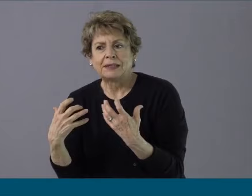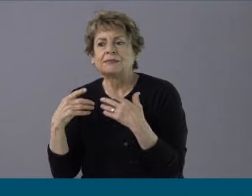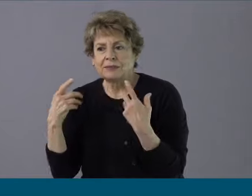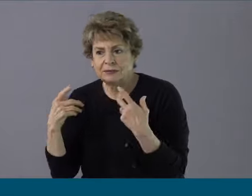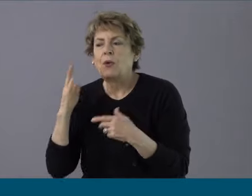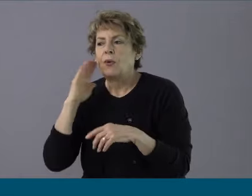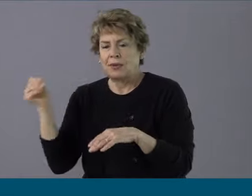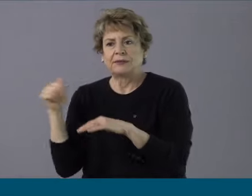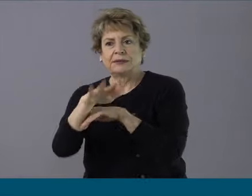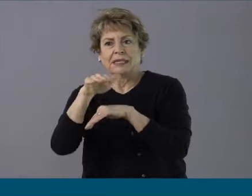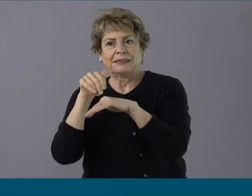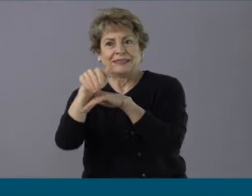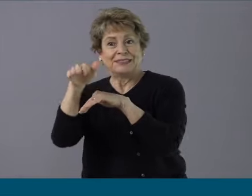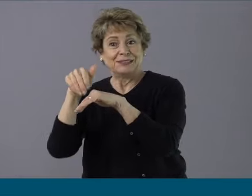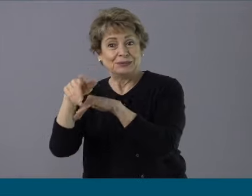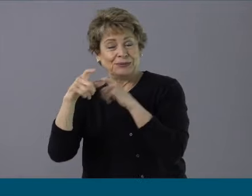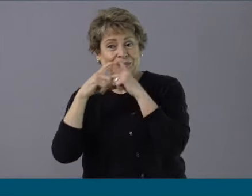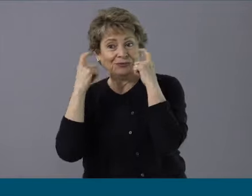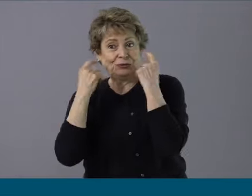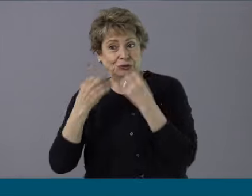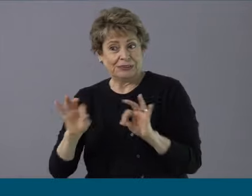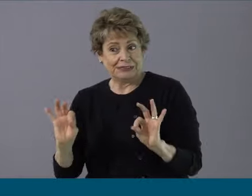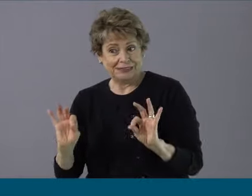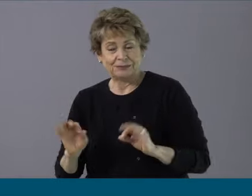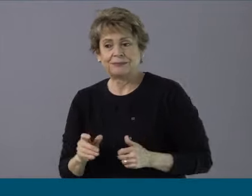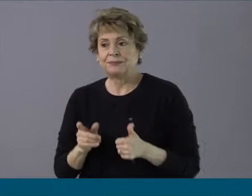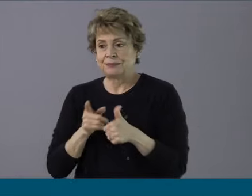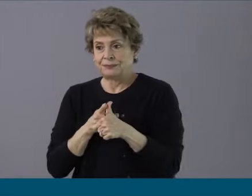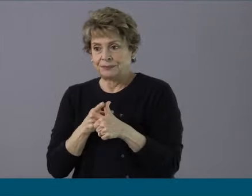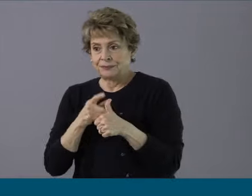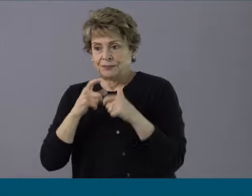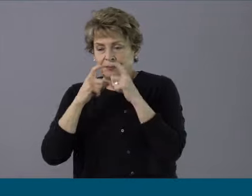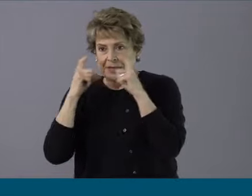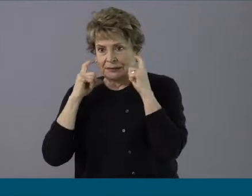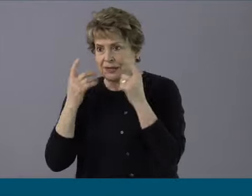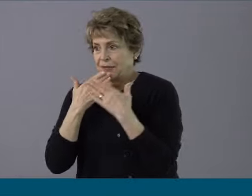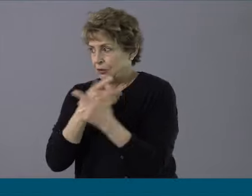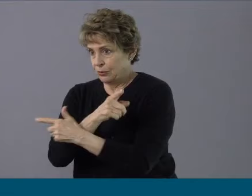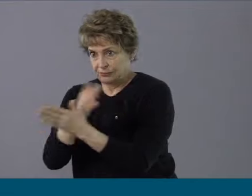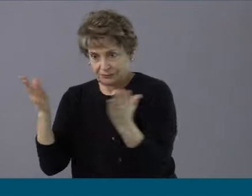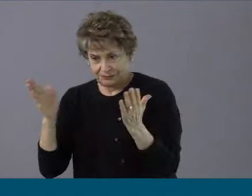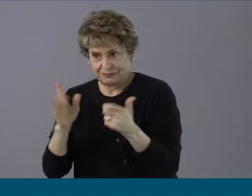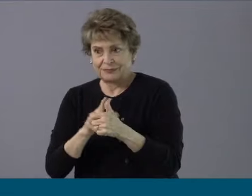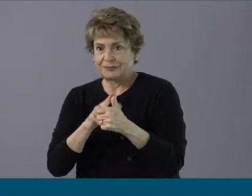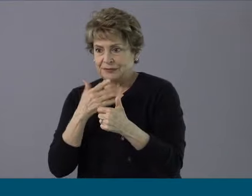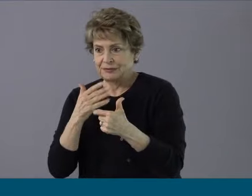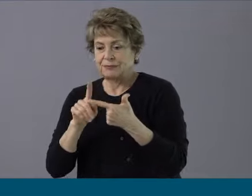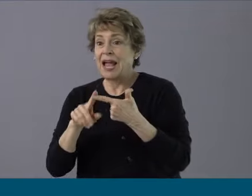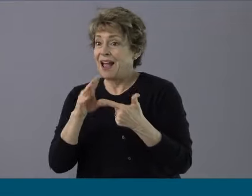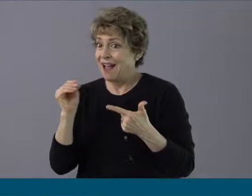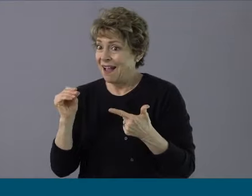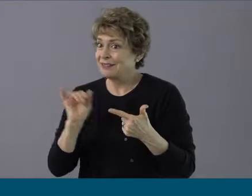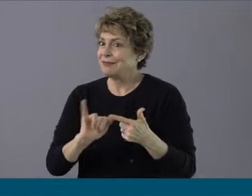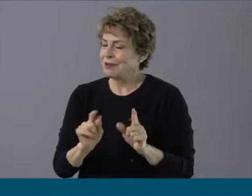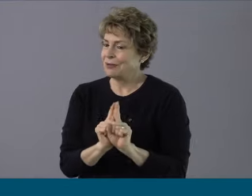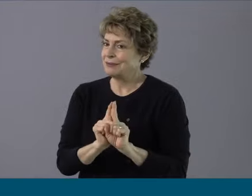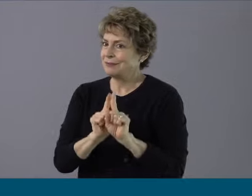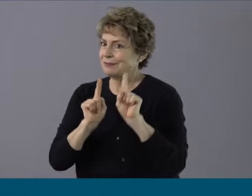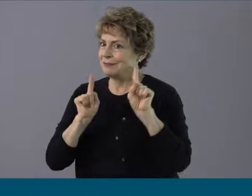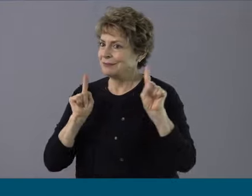masks, physically distancing, keeping that distance between yourself and others, continuing to wash your hands,